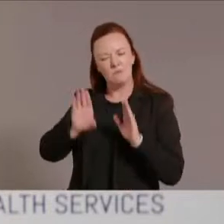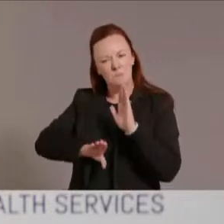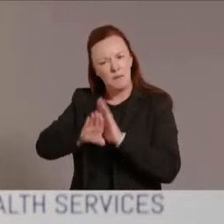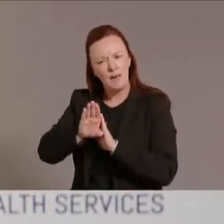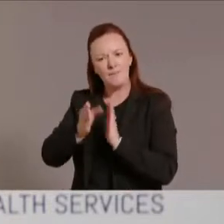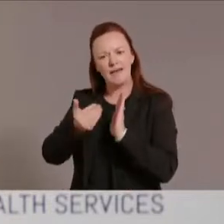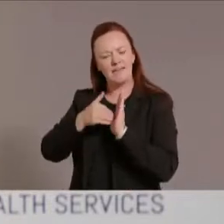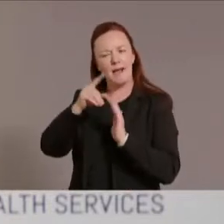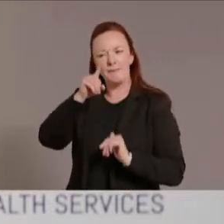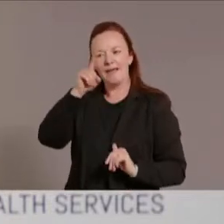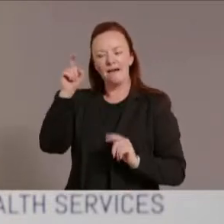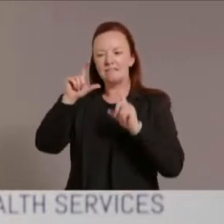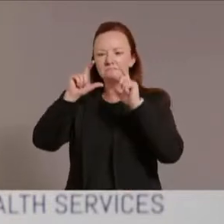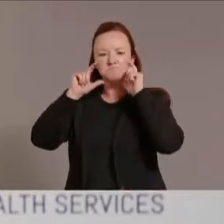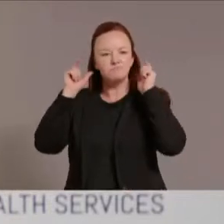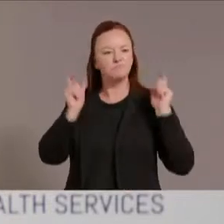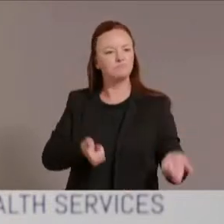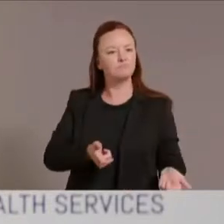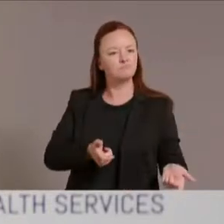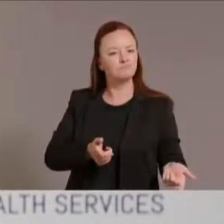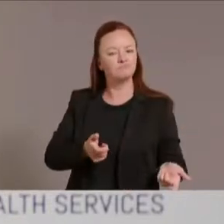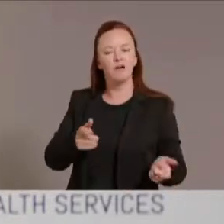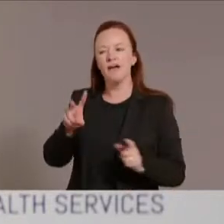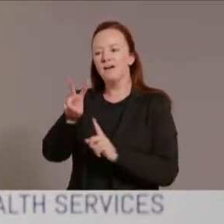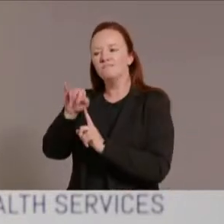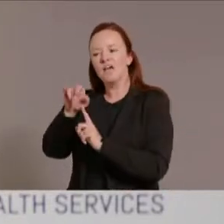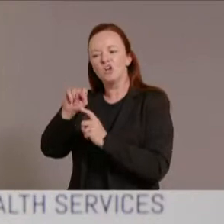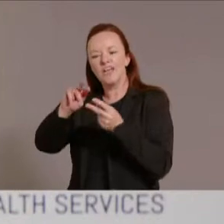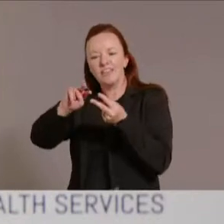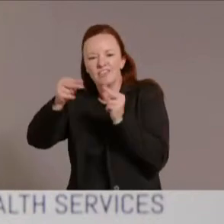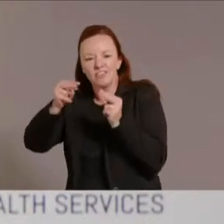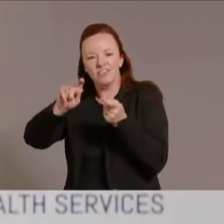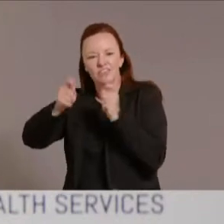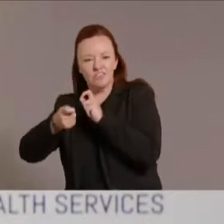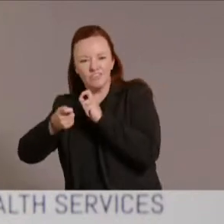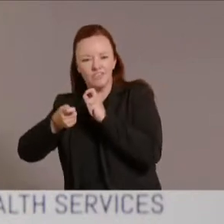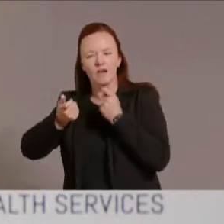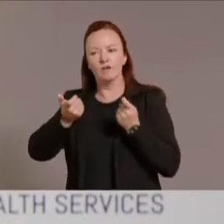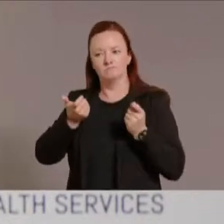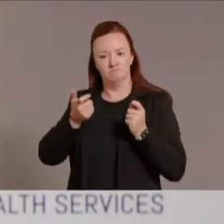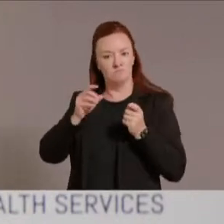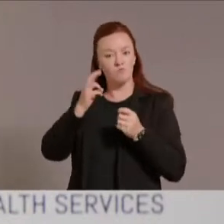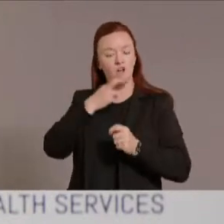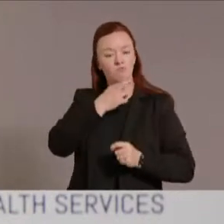of the virus, anti-maskers, increased capacities in bars and restaurants?